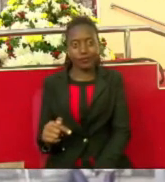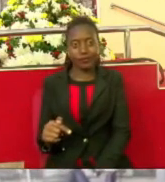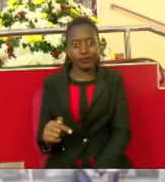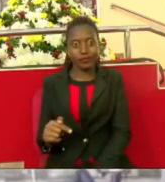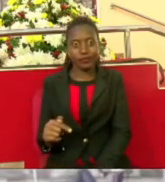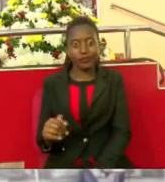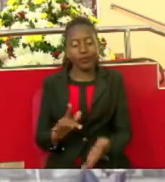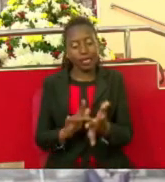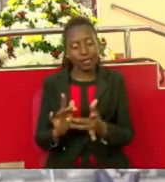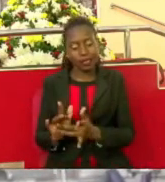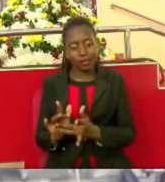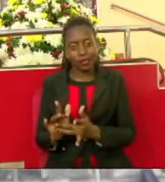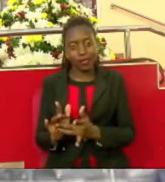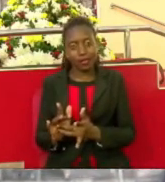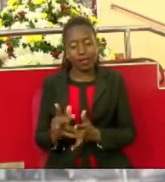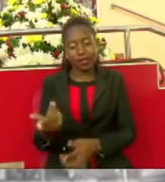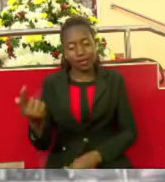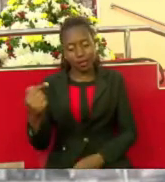Jesus cared for them.